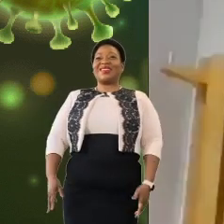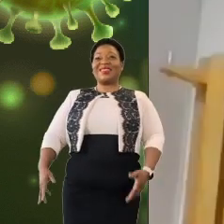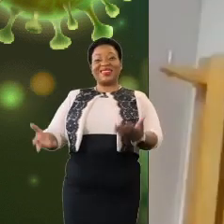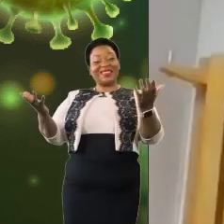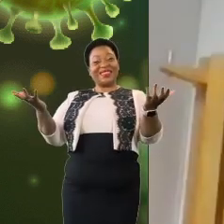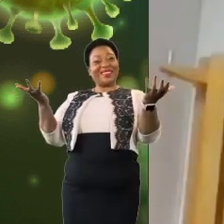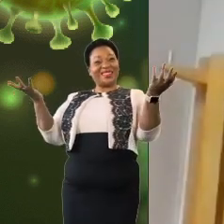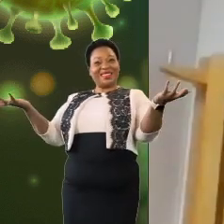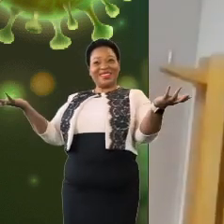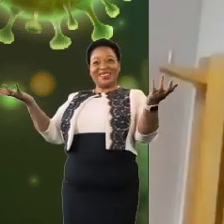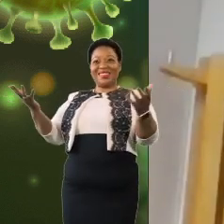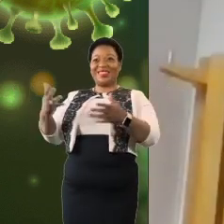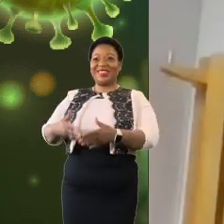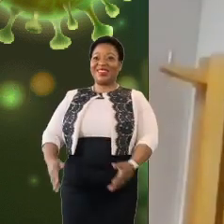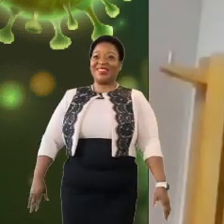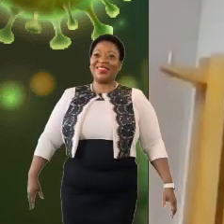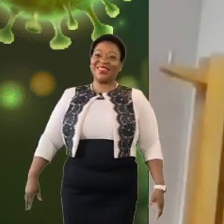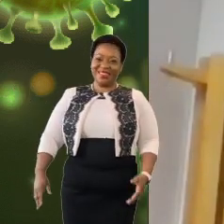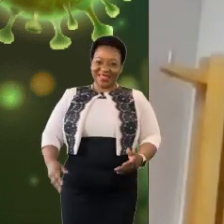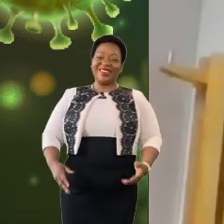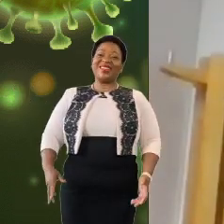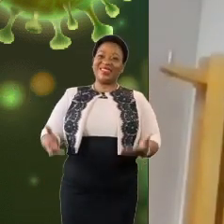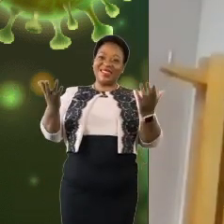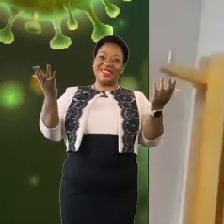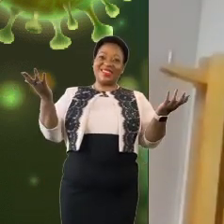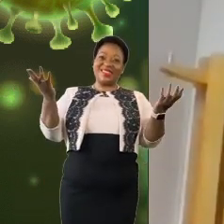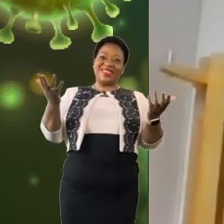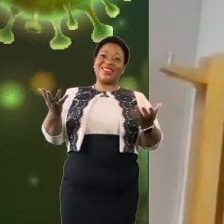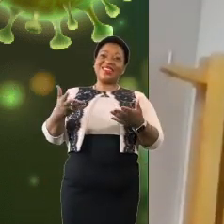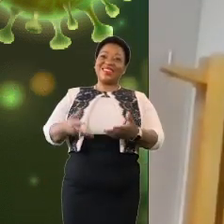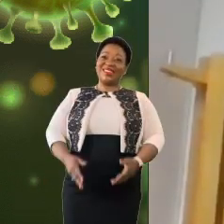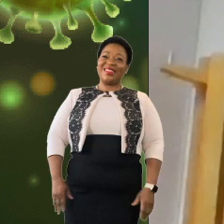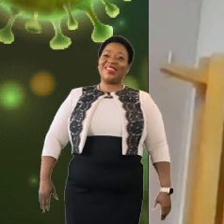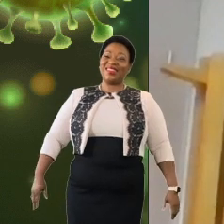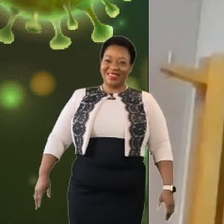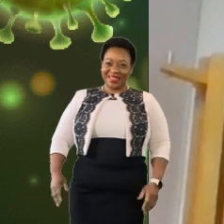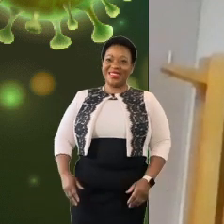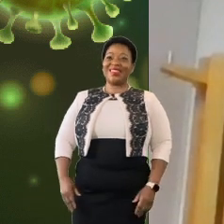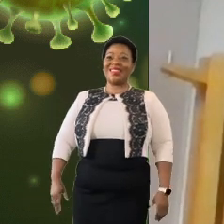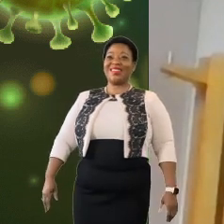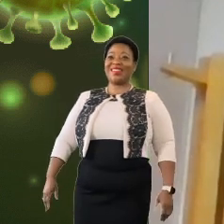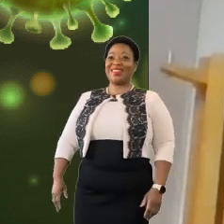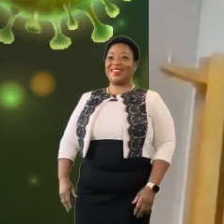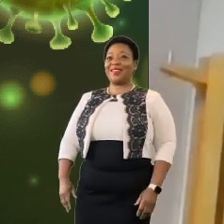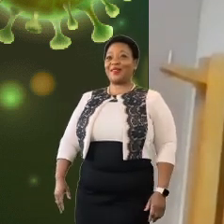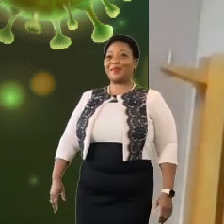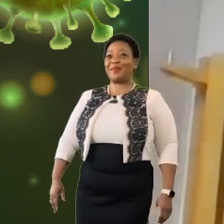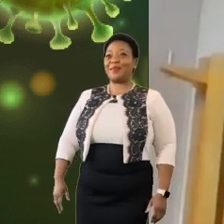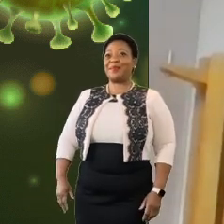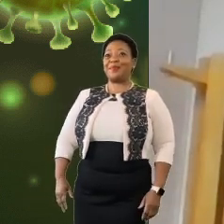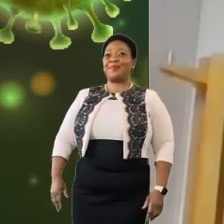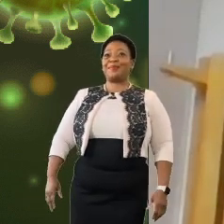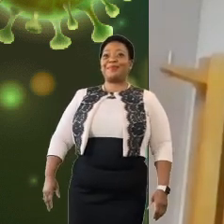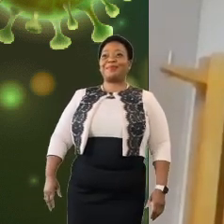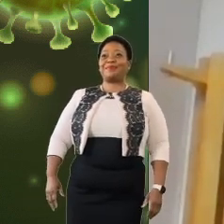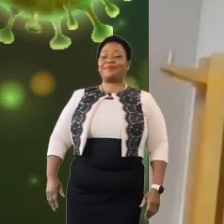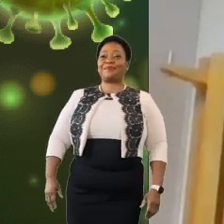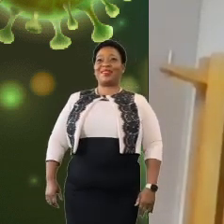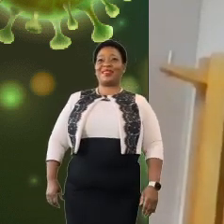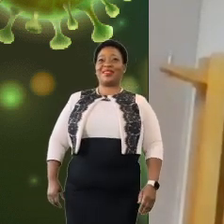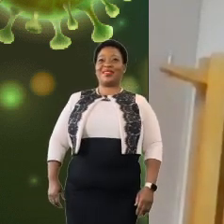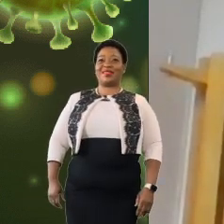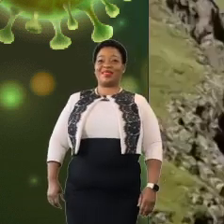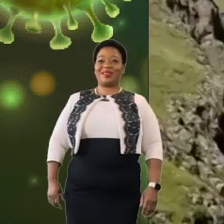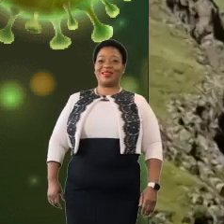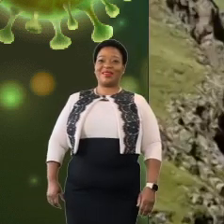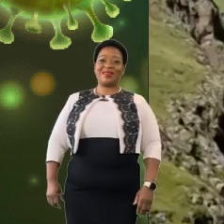Good afternoon, good evening, Freaky, and good evening to the MEC and to the colleagues and everyone else.